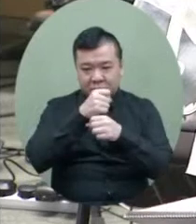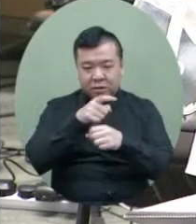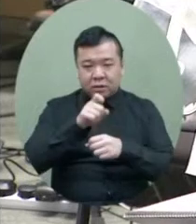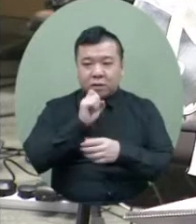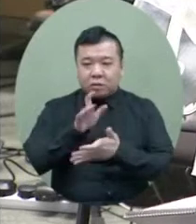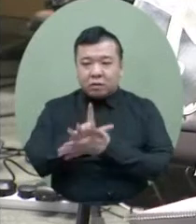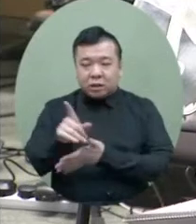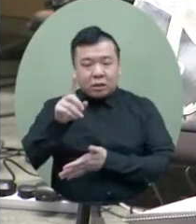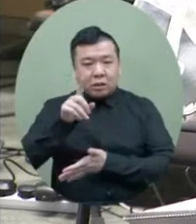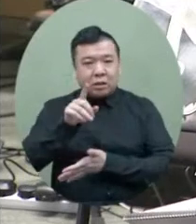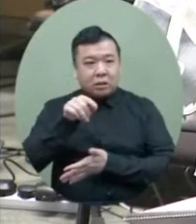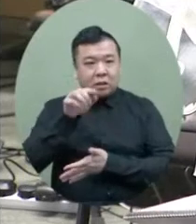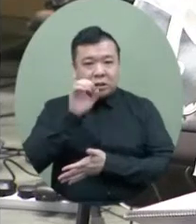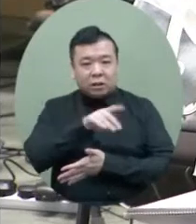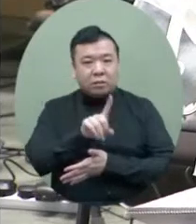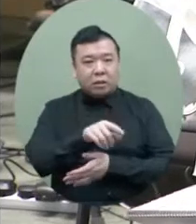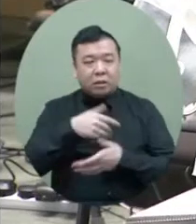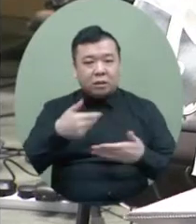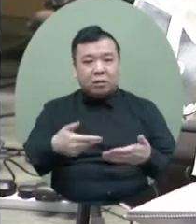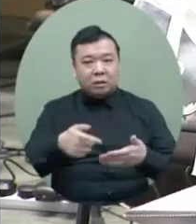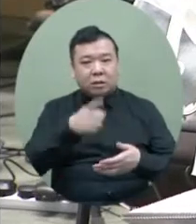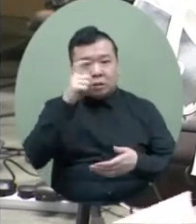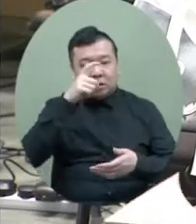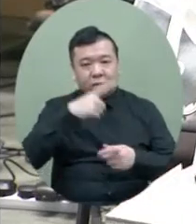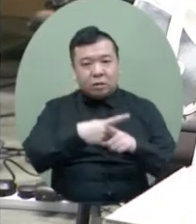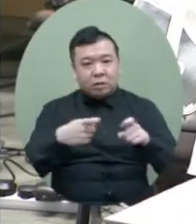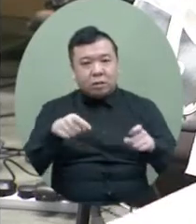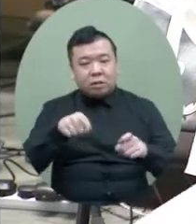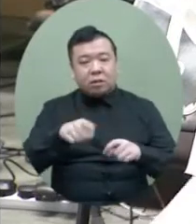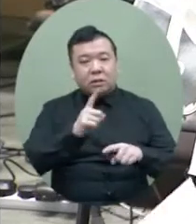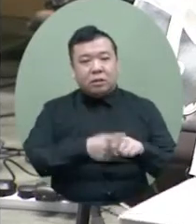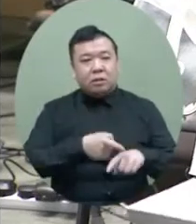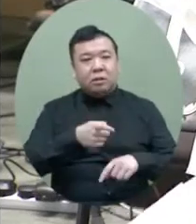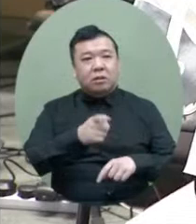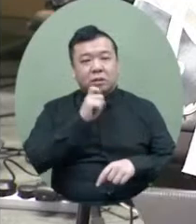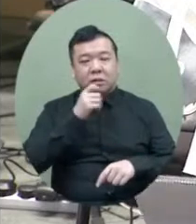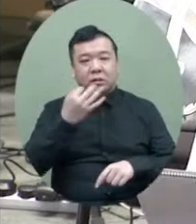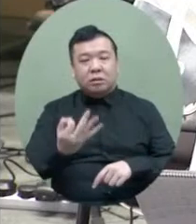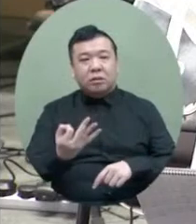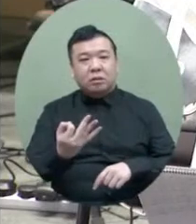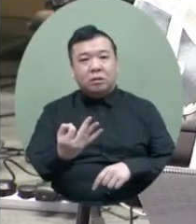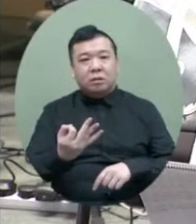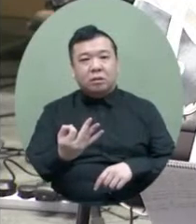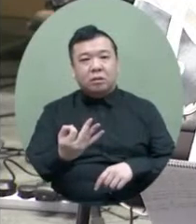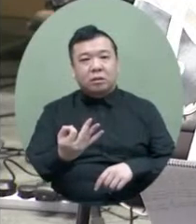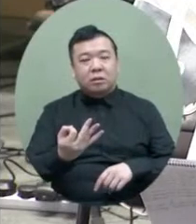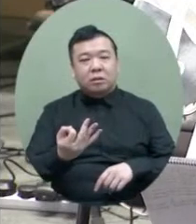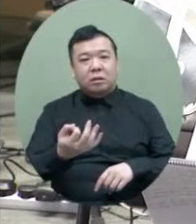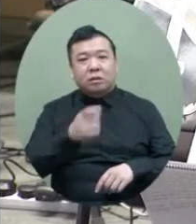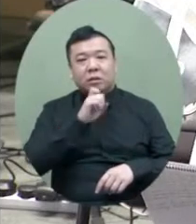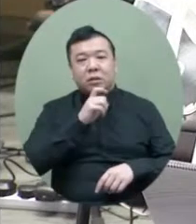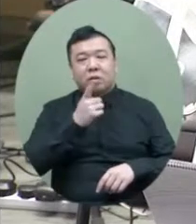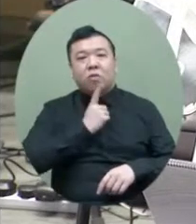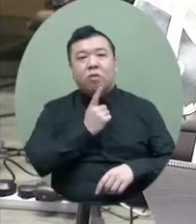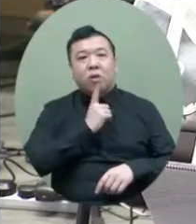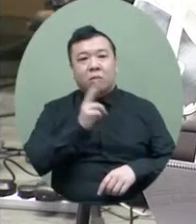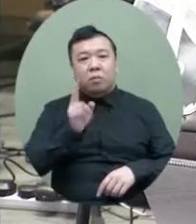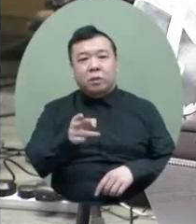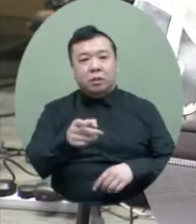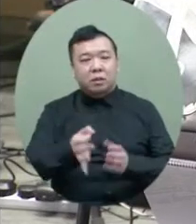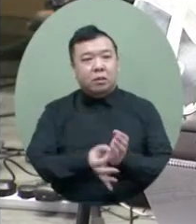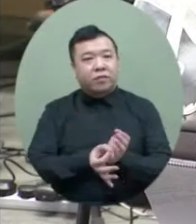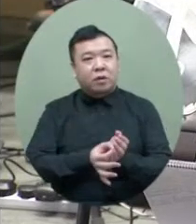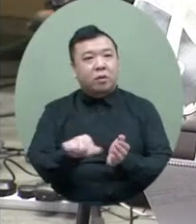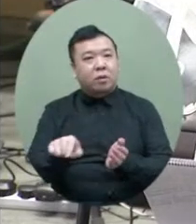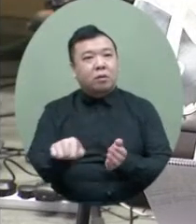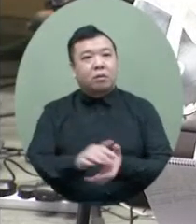of today's 11 cases in Kowloon City, I understand that 3 of them are from the Hung Hum designated area. So can you tell us